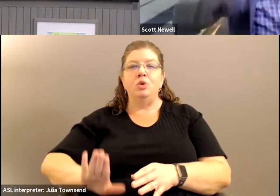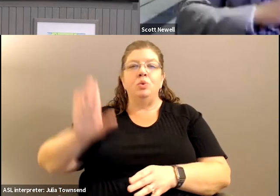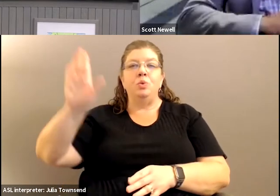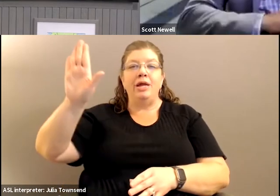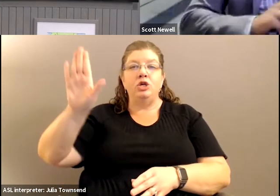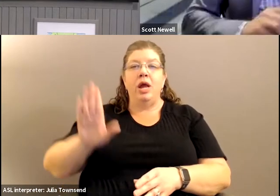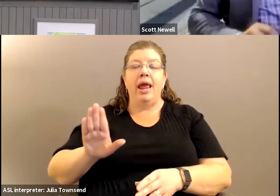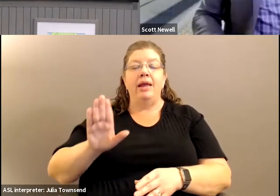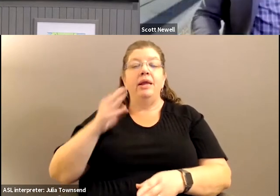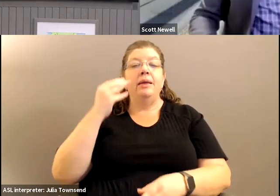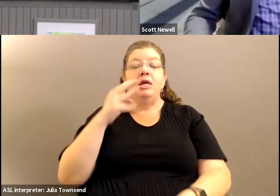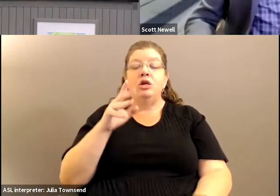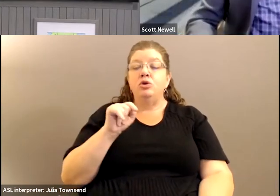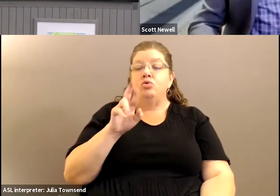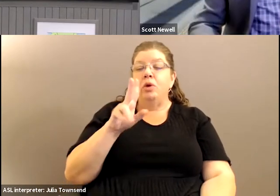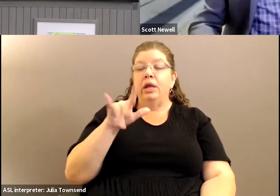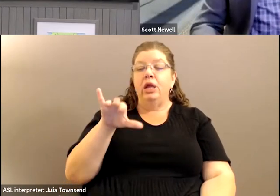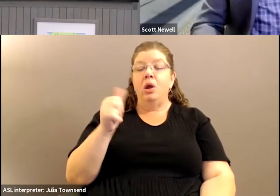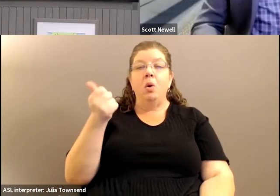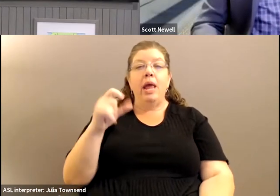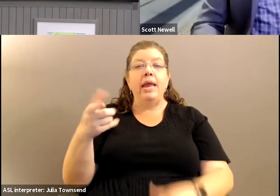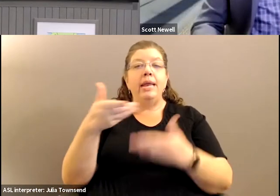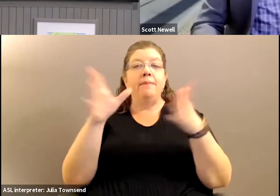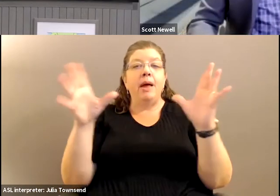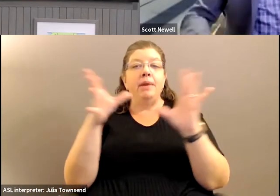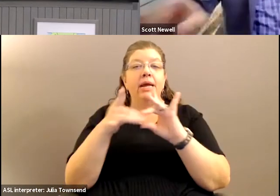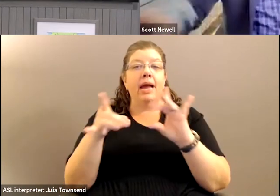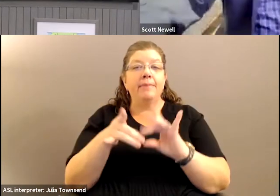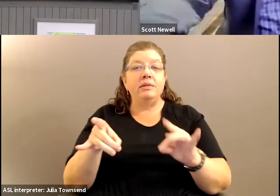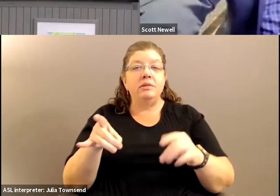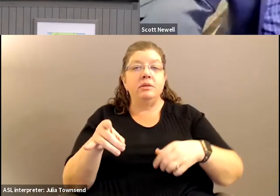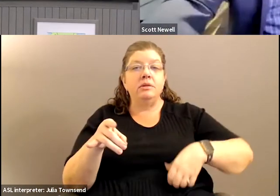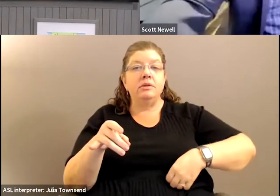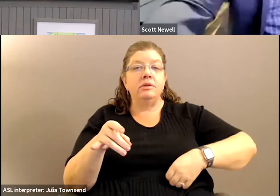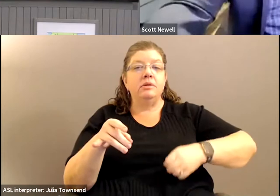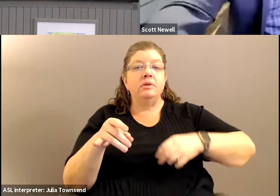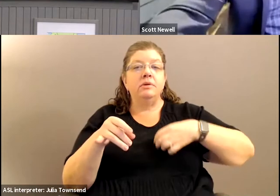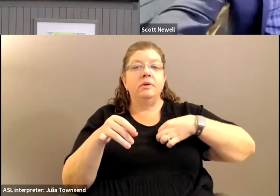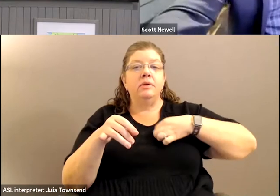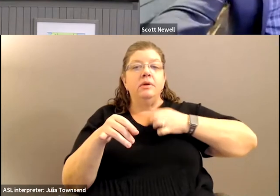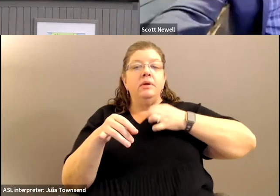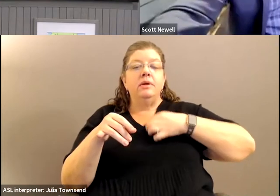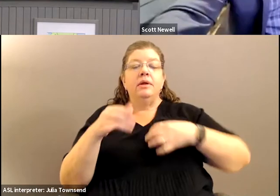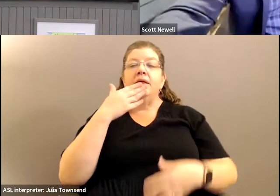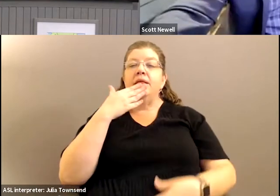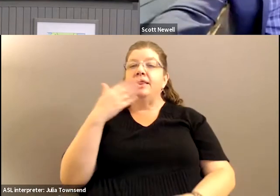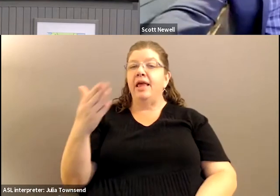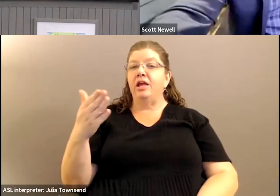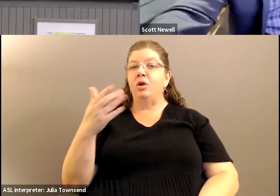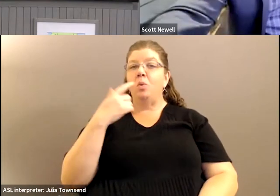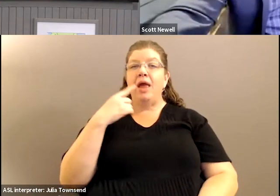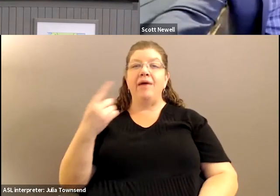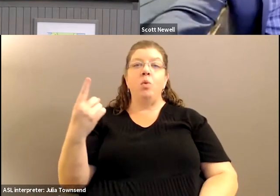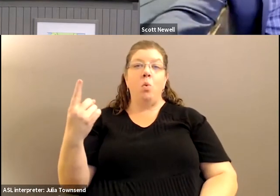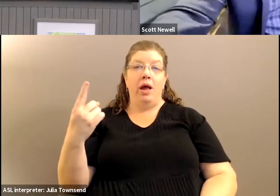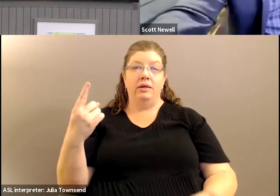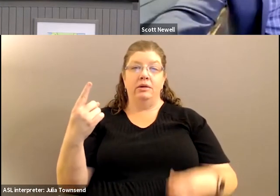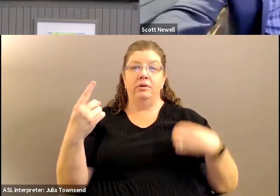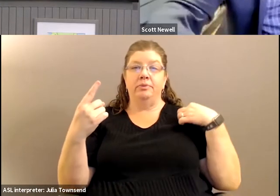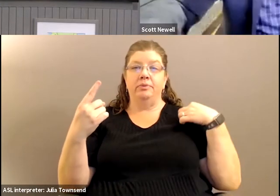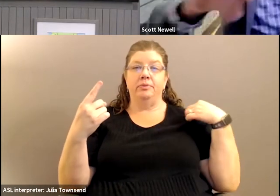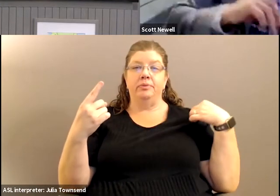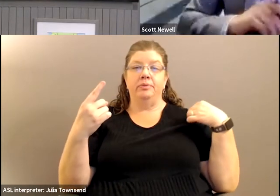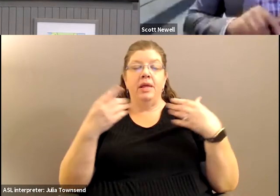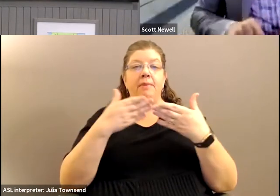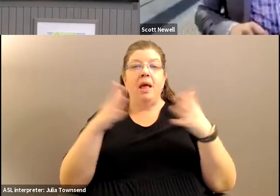miss trujillo are there any public comments on this item thank you president for we have one public comment